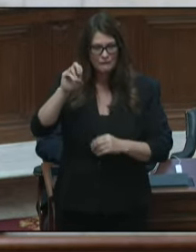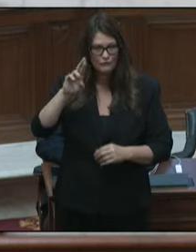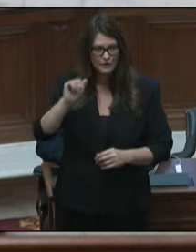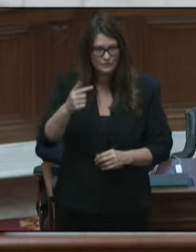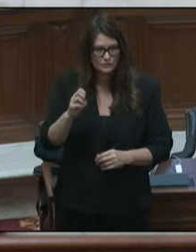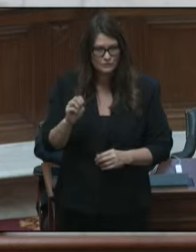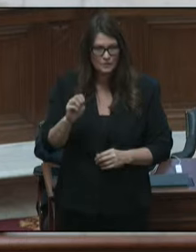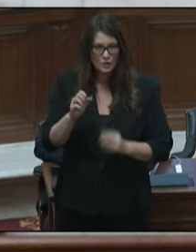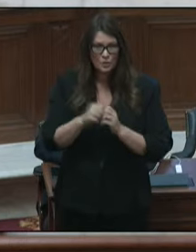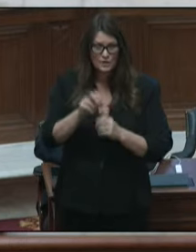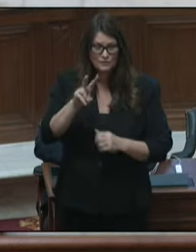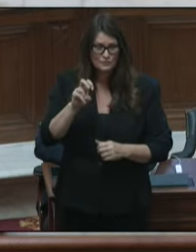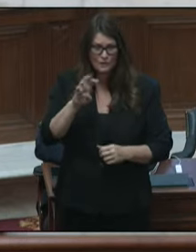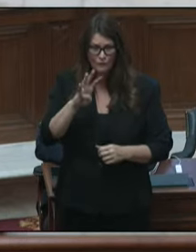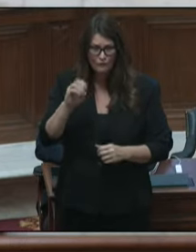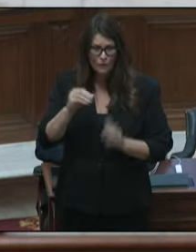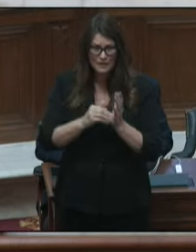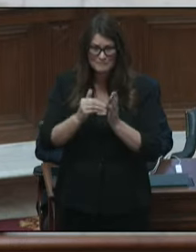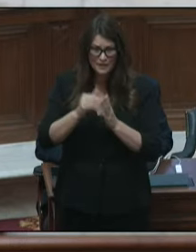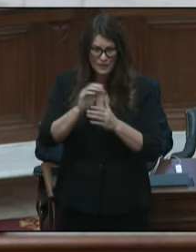$220 million of investment,